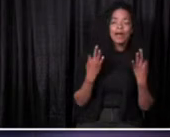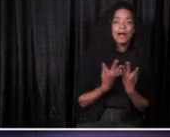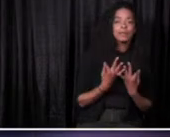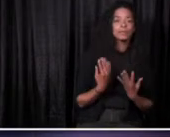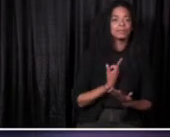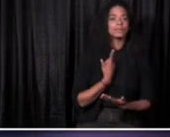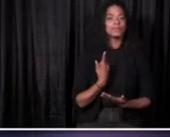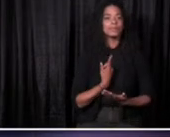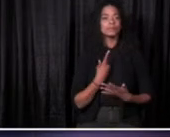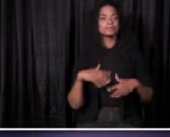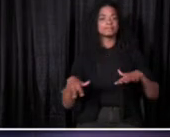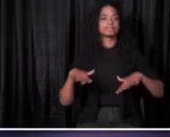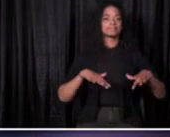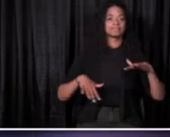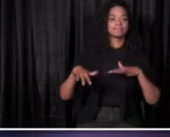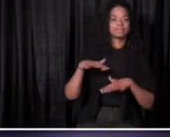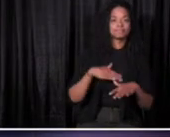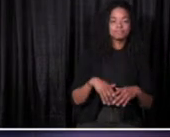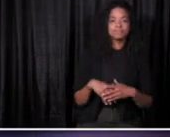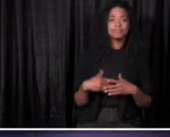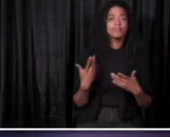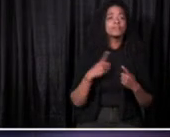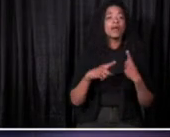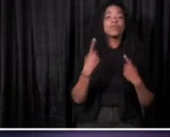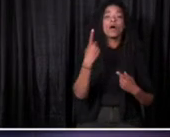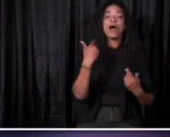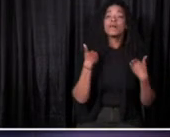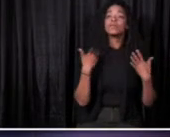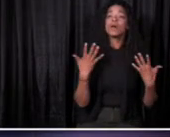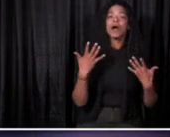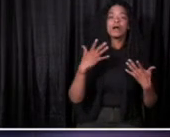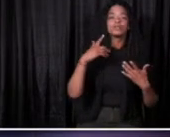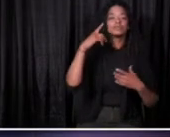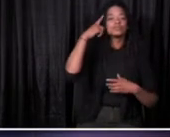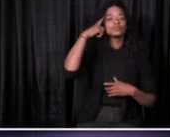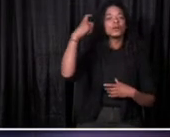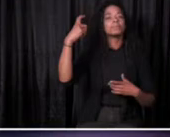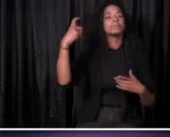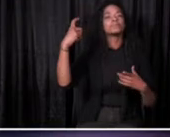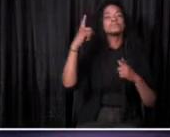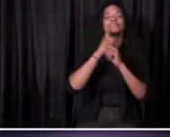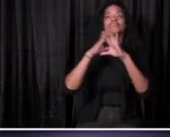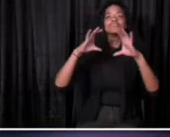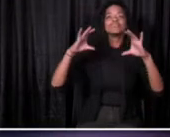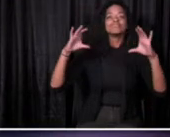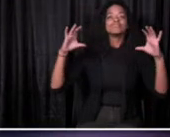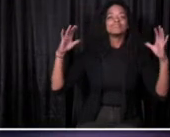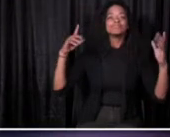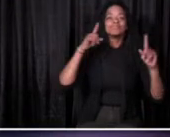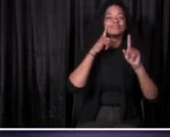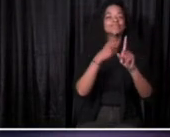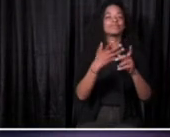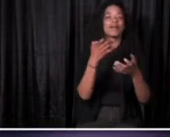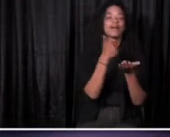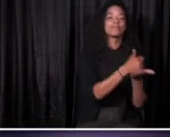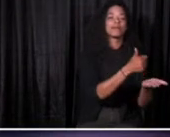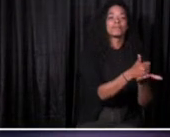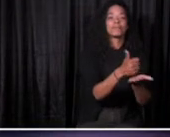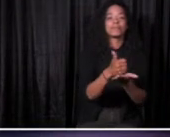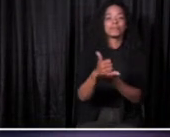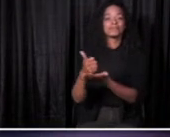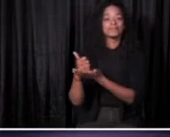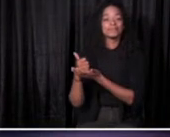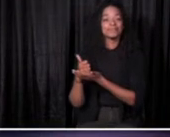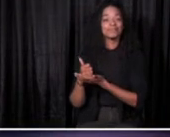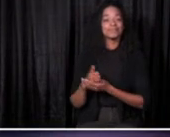her dreams, big dreams, of helping others. Hannah enrolled